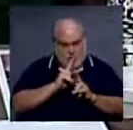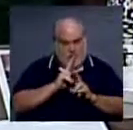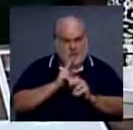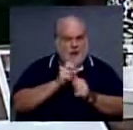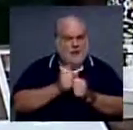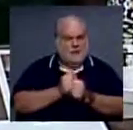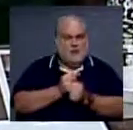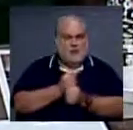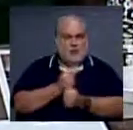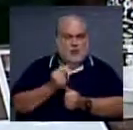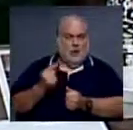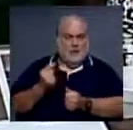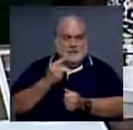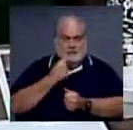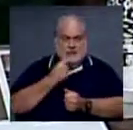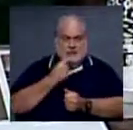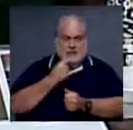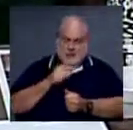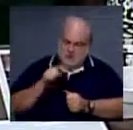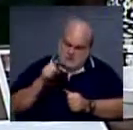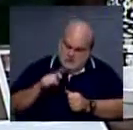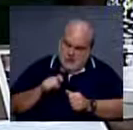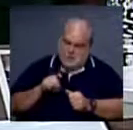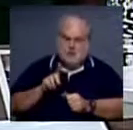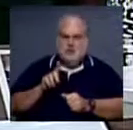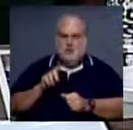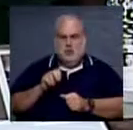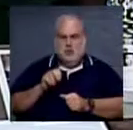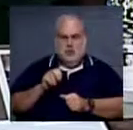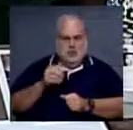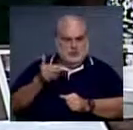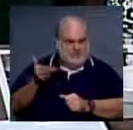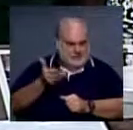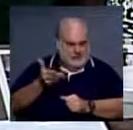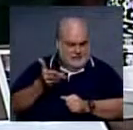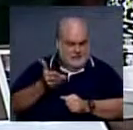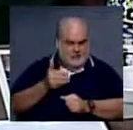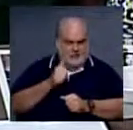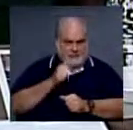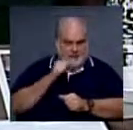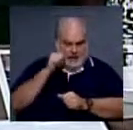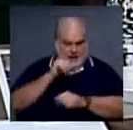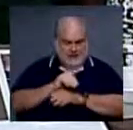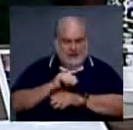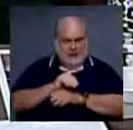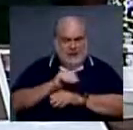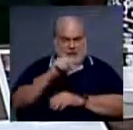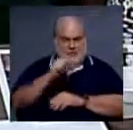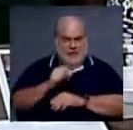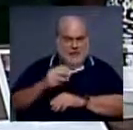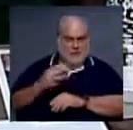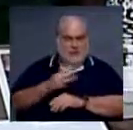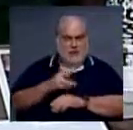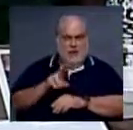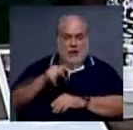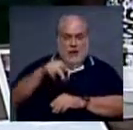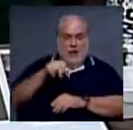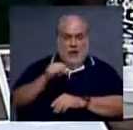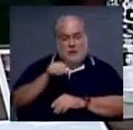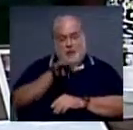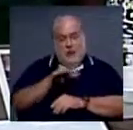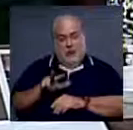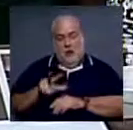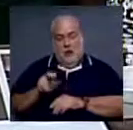as you said, Director Hendricks, has to be done. Last night at Southwest Ups, where we usually have about 30